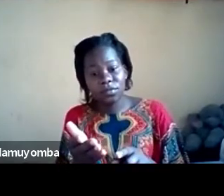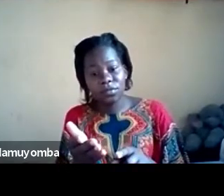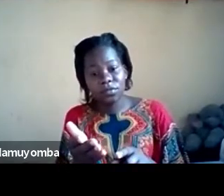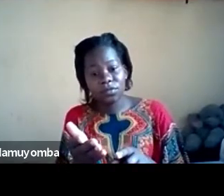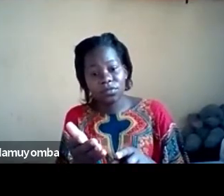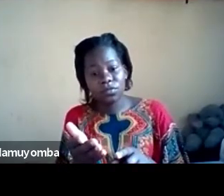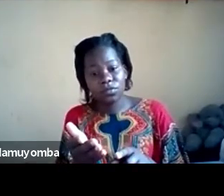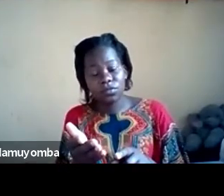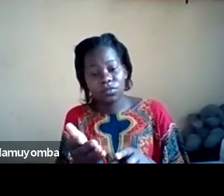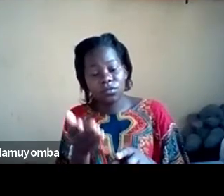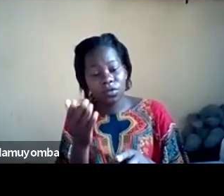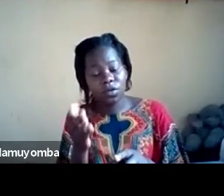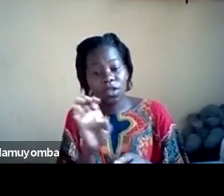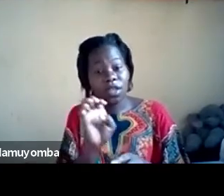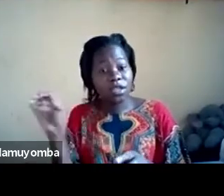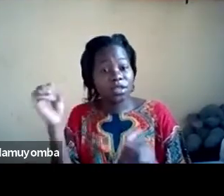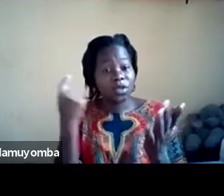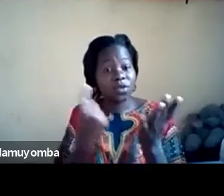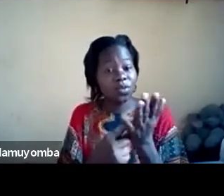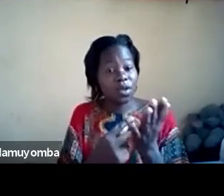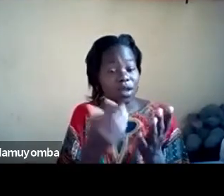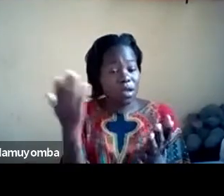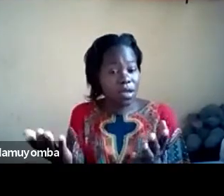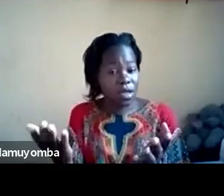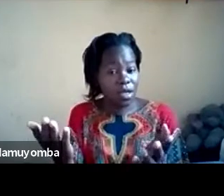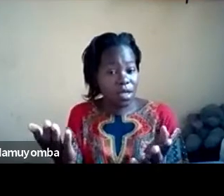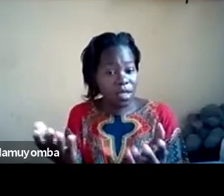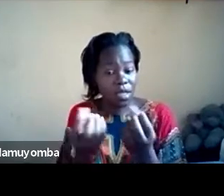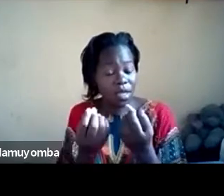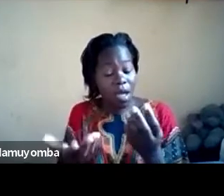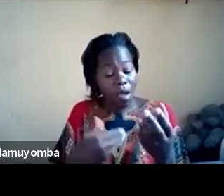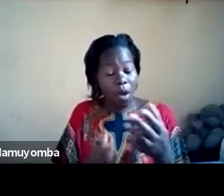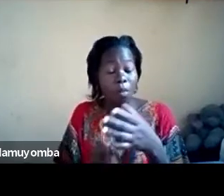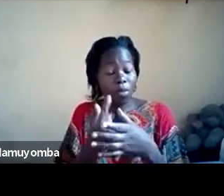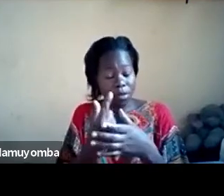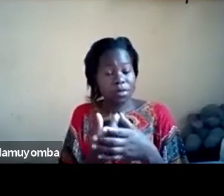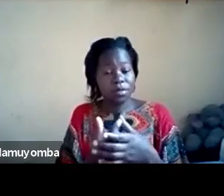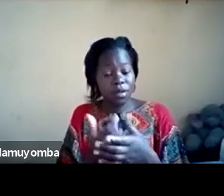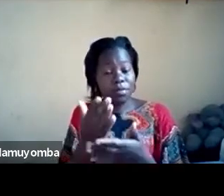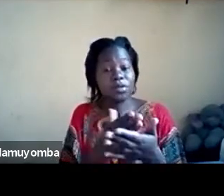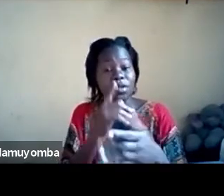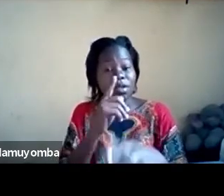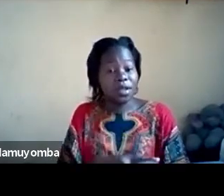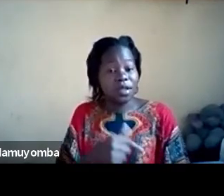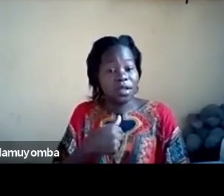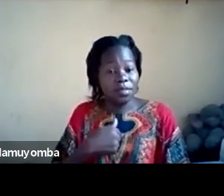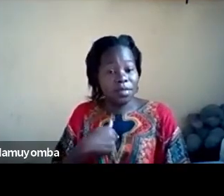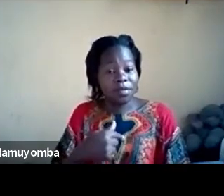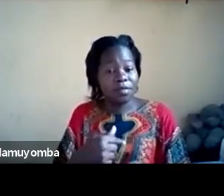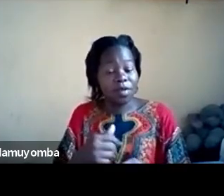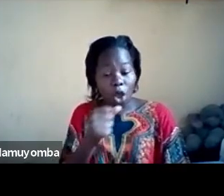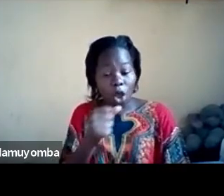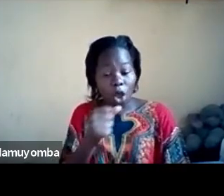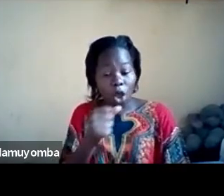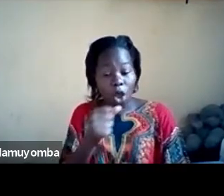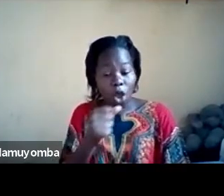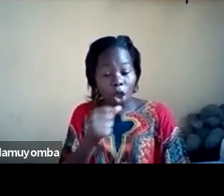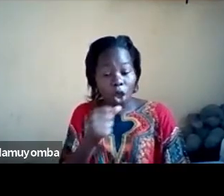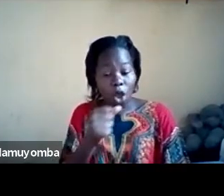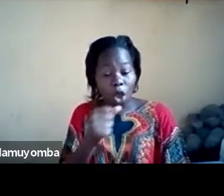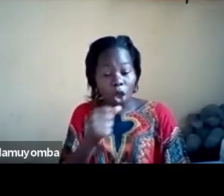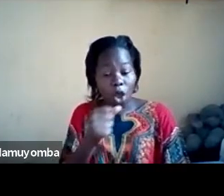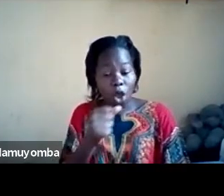those in Eastern Uganda. And I had an opportunity because at the time I was an alumni ambassador for Australia, where